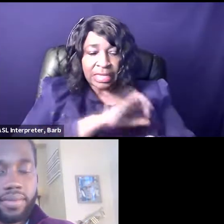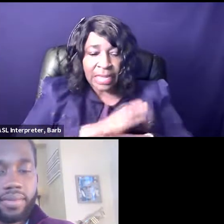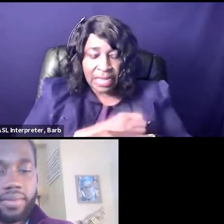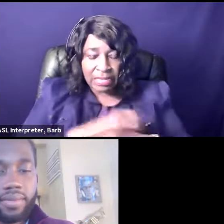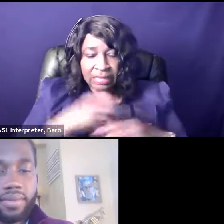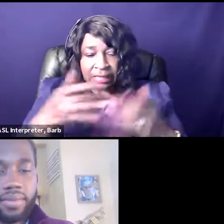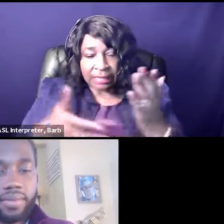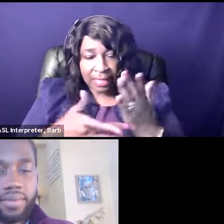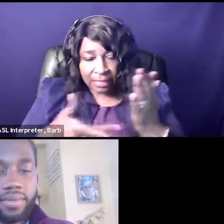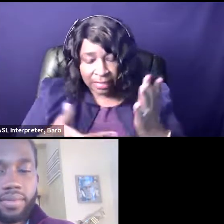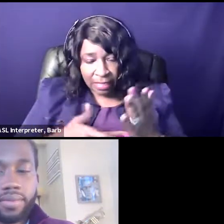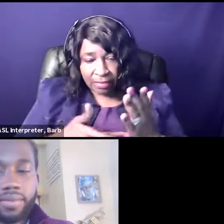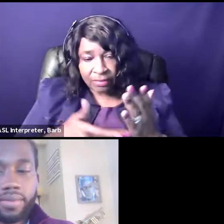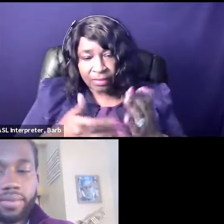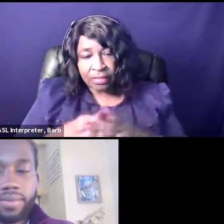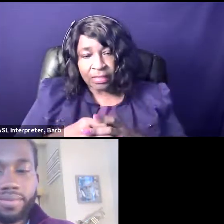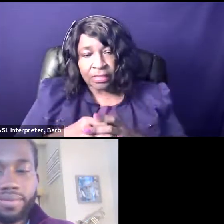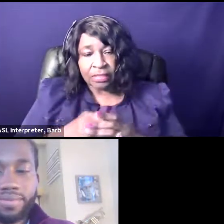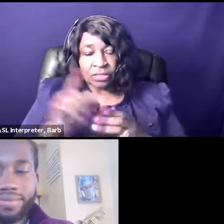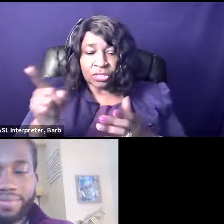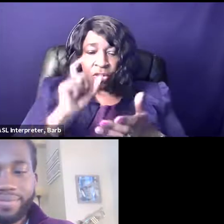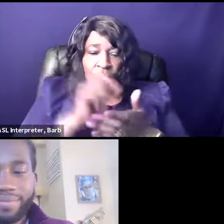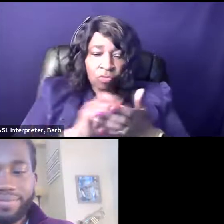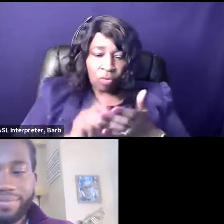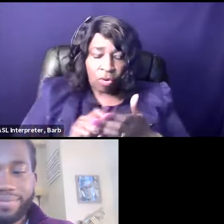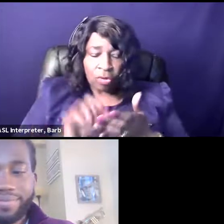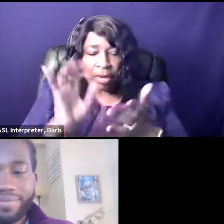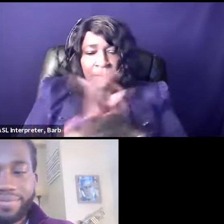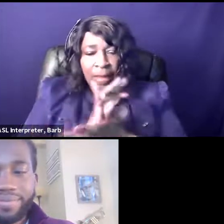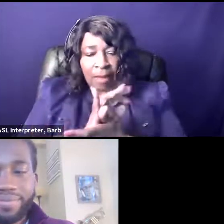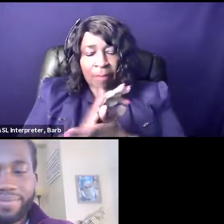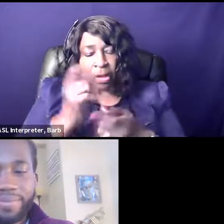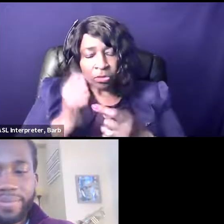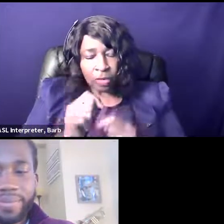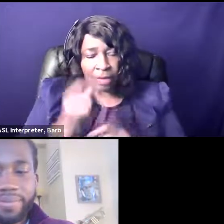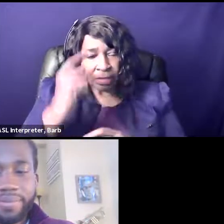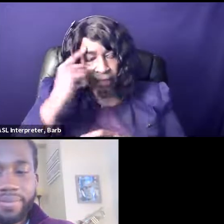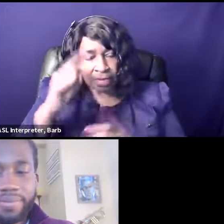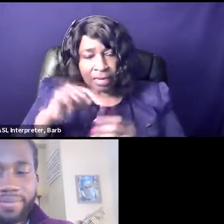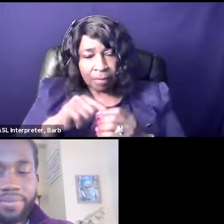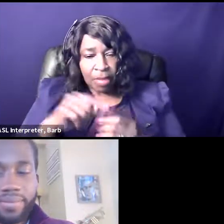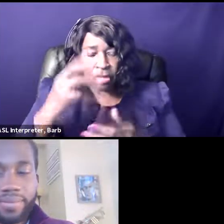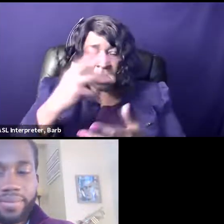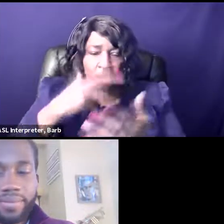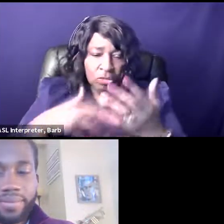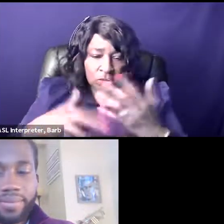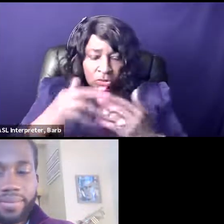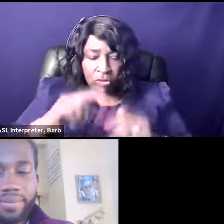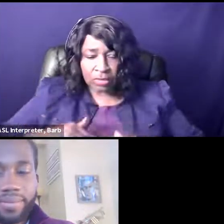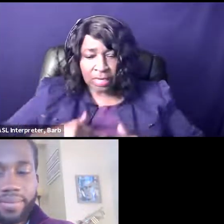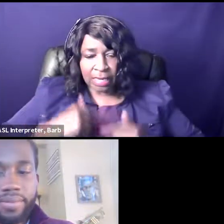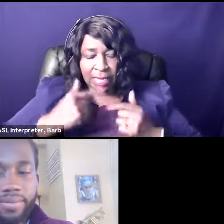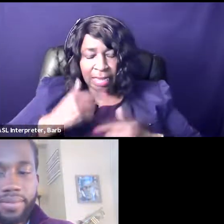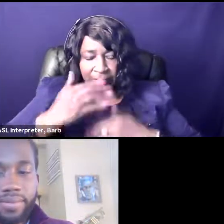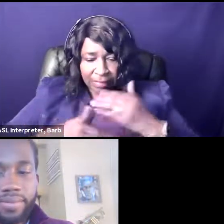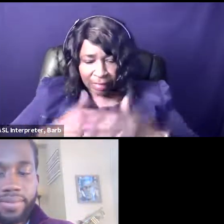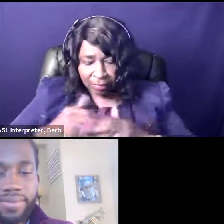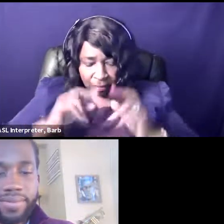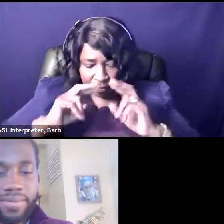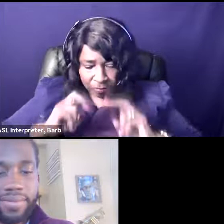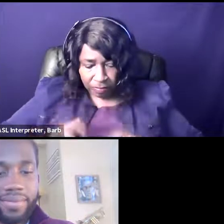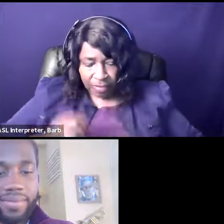And so we actually wrote a paper trying to think about a social life cycle assessment, which is when we begin to think